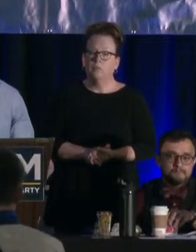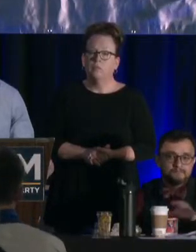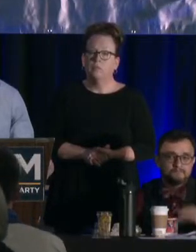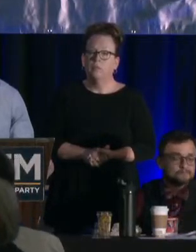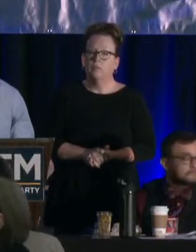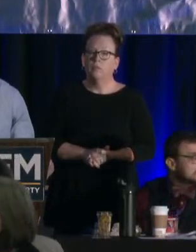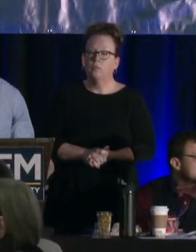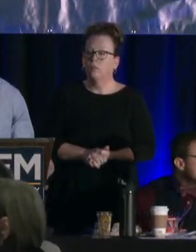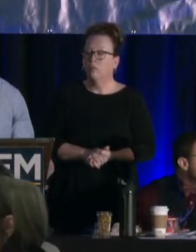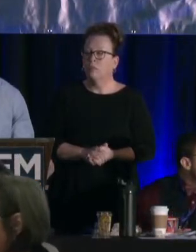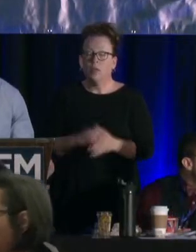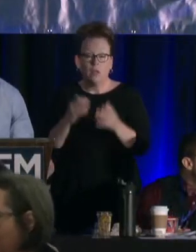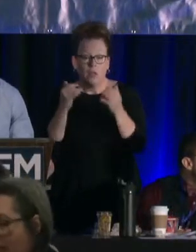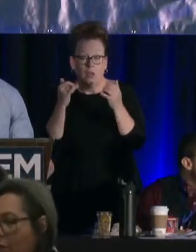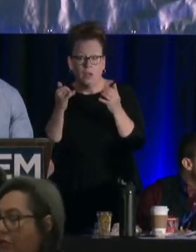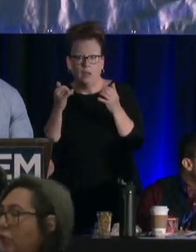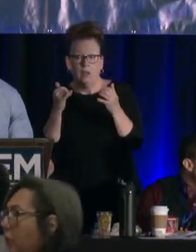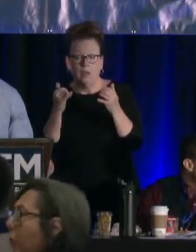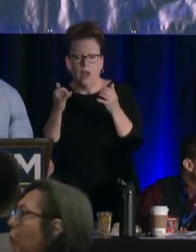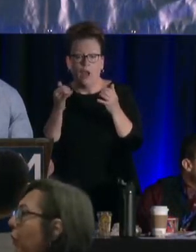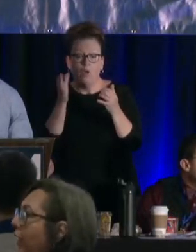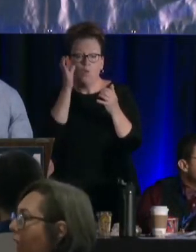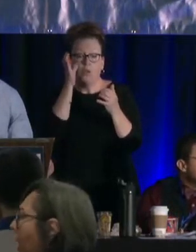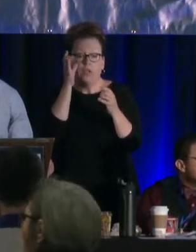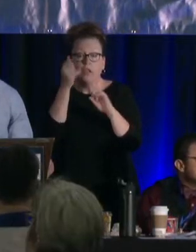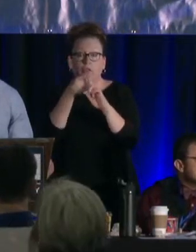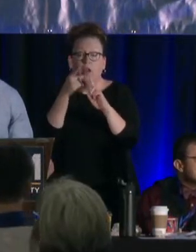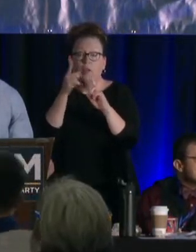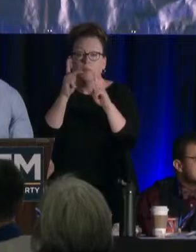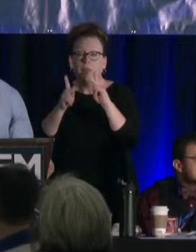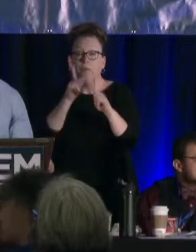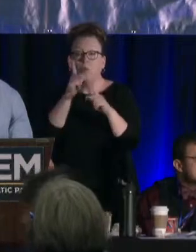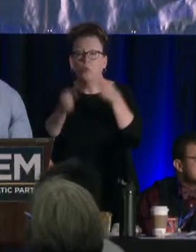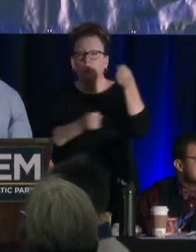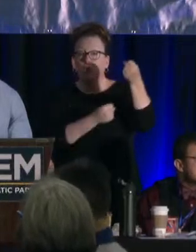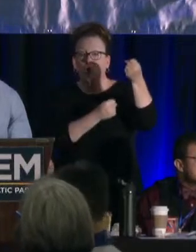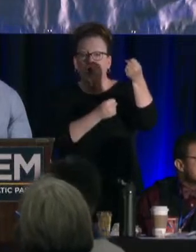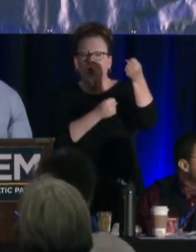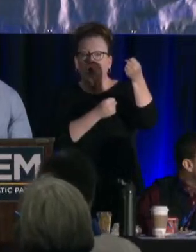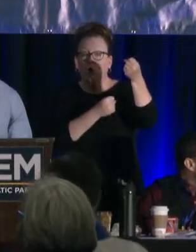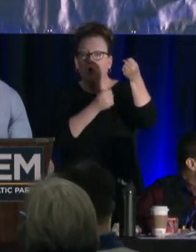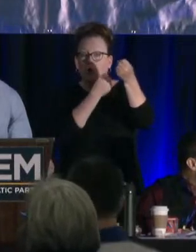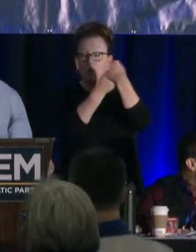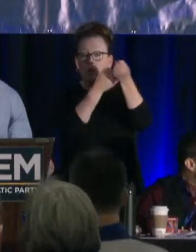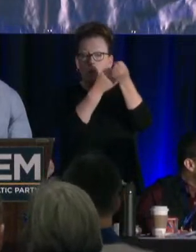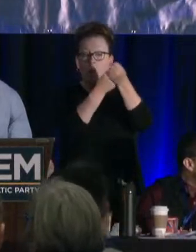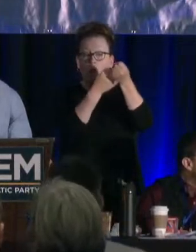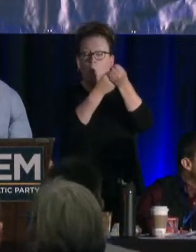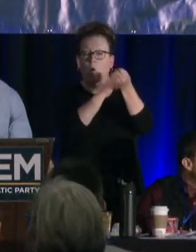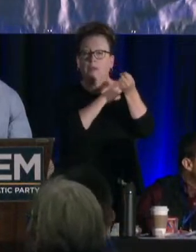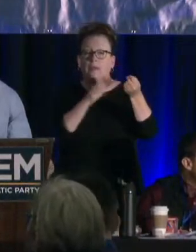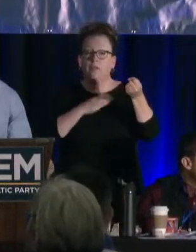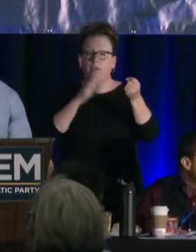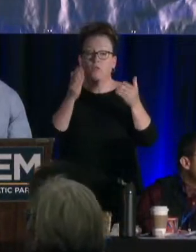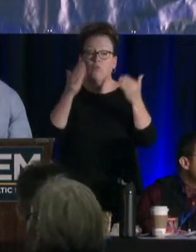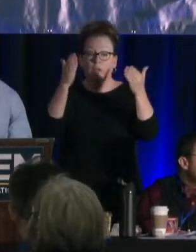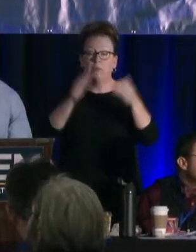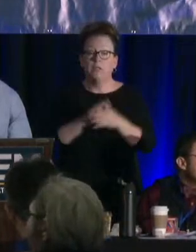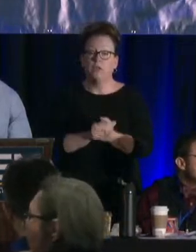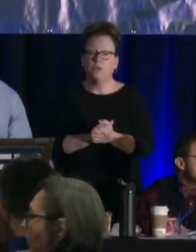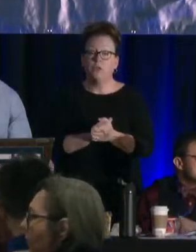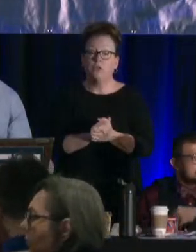So now we'll hear from a speaker in support of the committee's recommendation, if there's another.